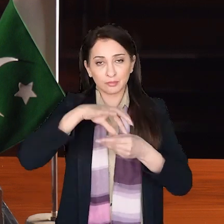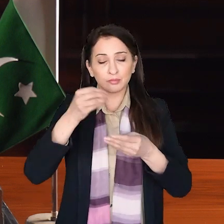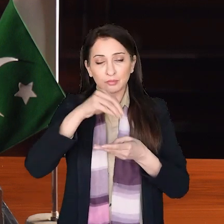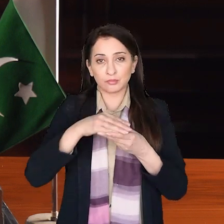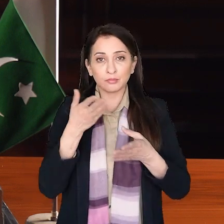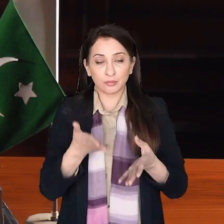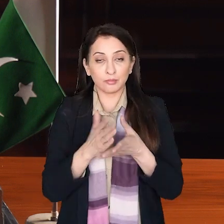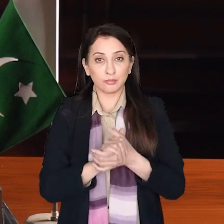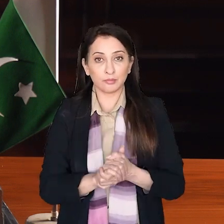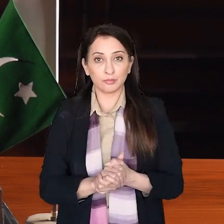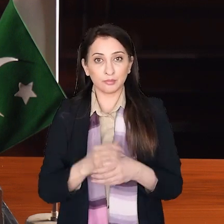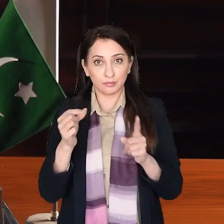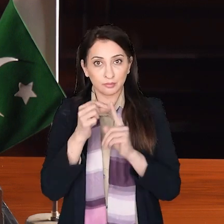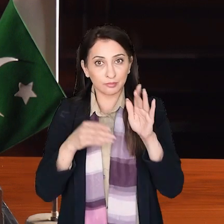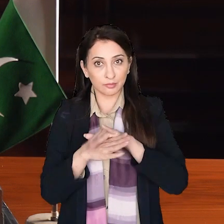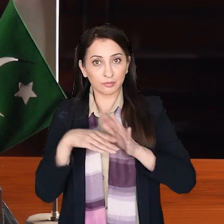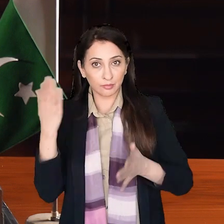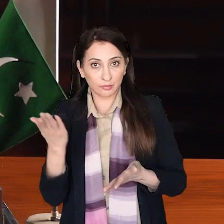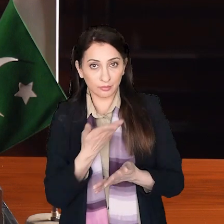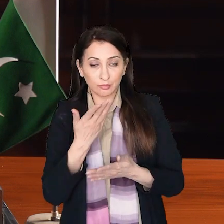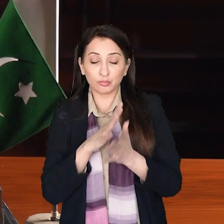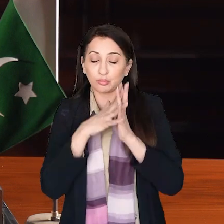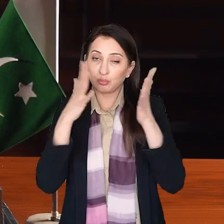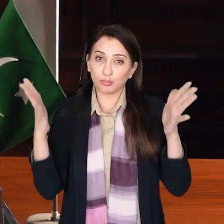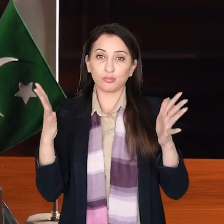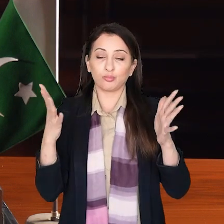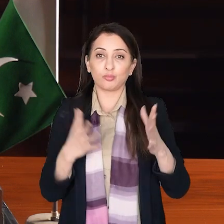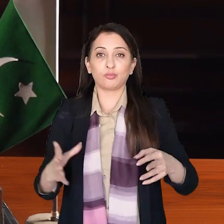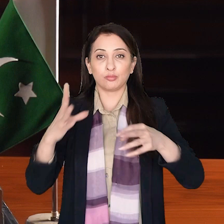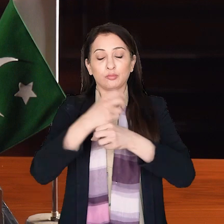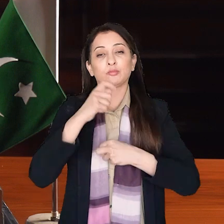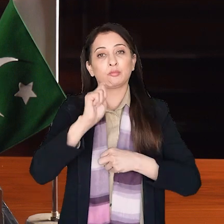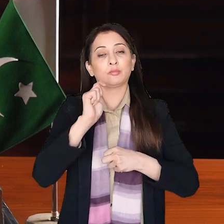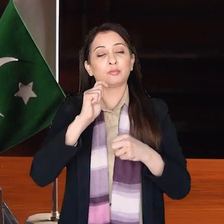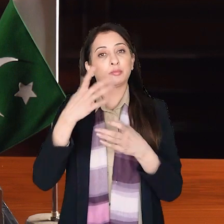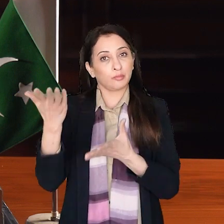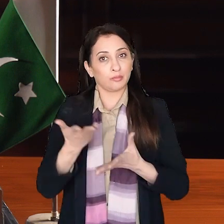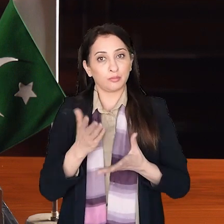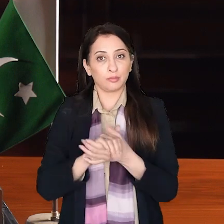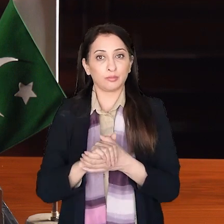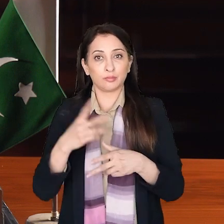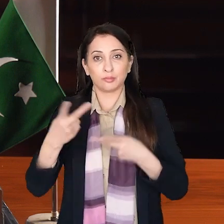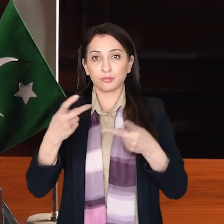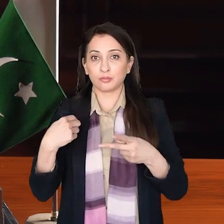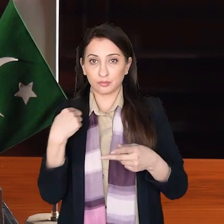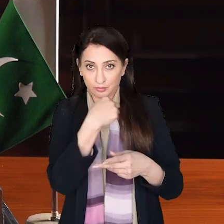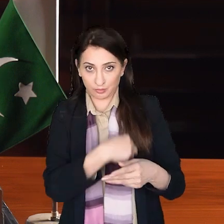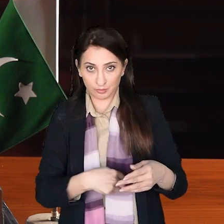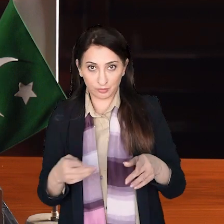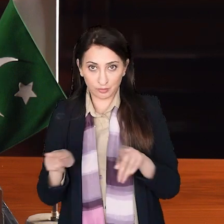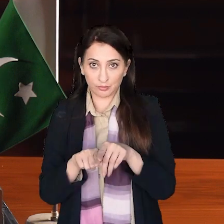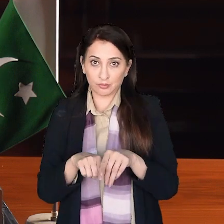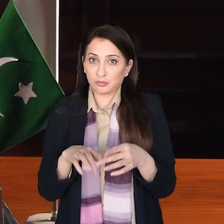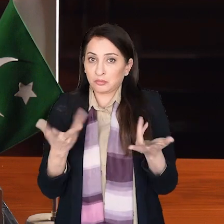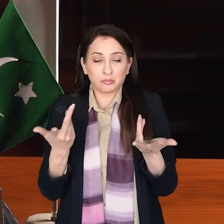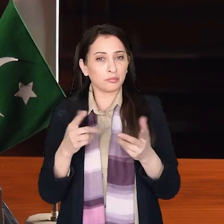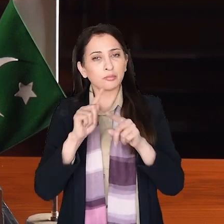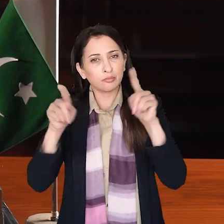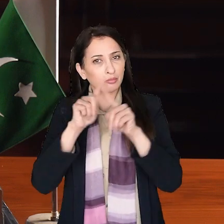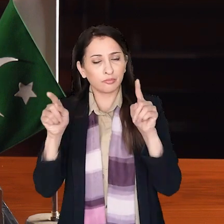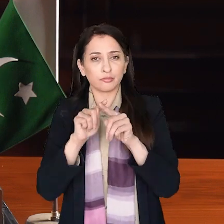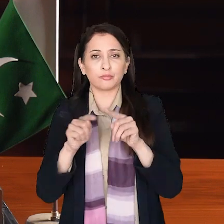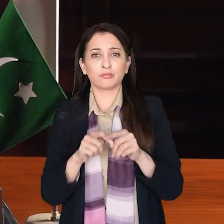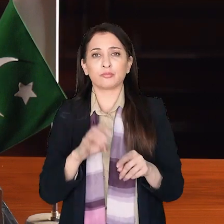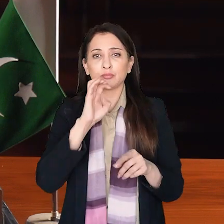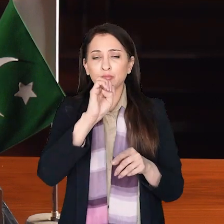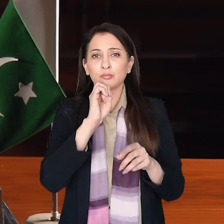which has recently brought in numerous amounts of joint ventures, whether that's investors from China, whether that's FDI from the States,